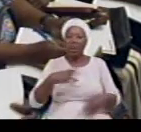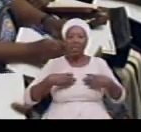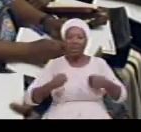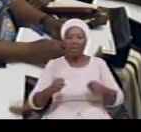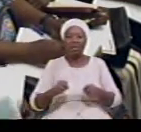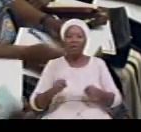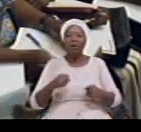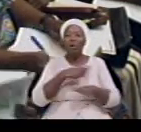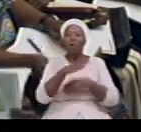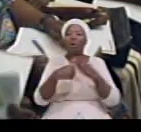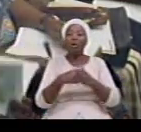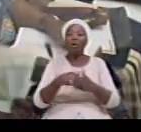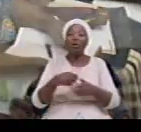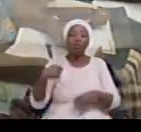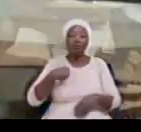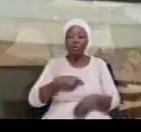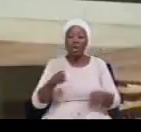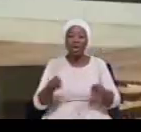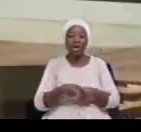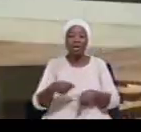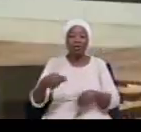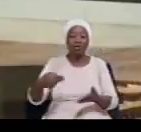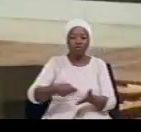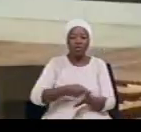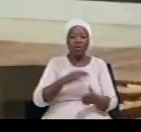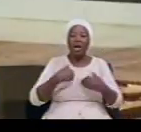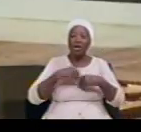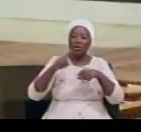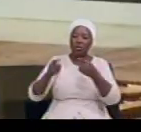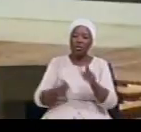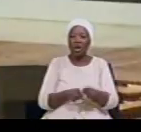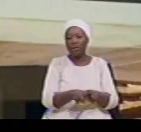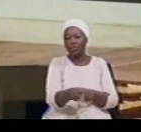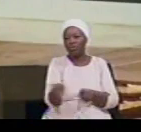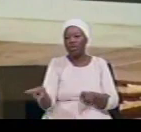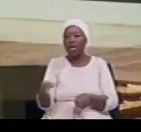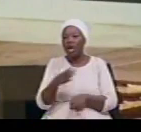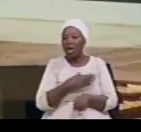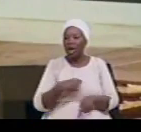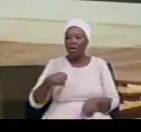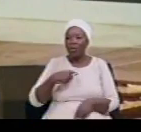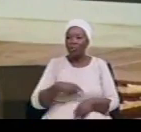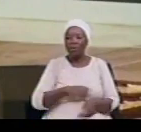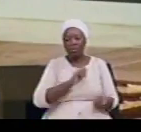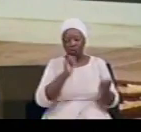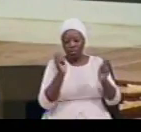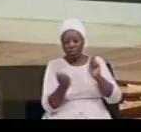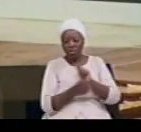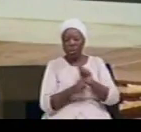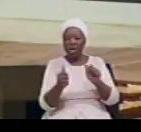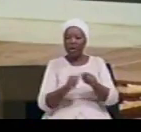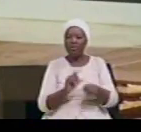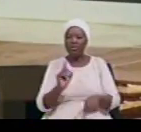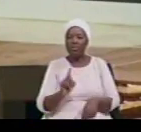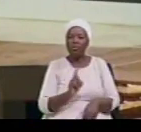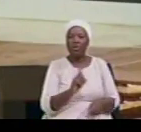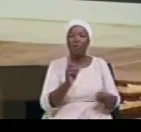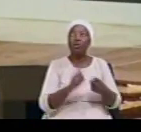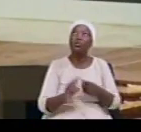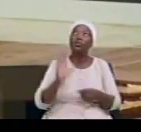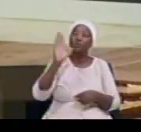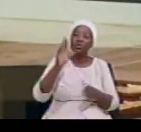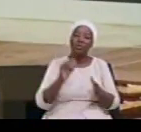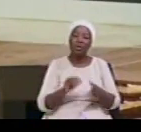gone astray, and we have turned everyone to his own way, and the